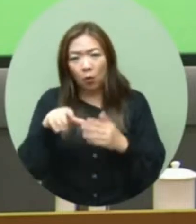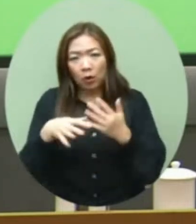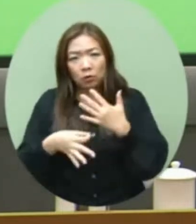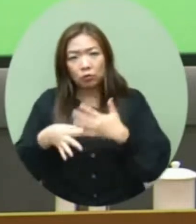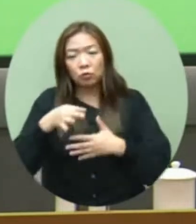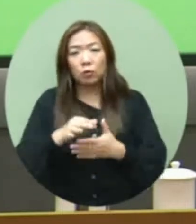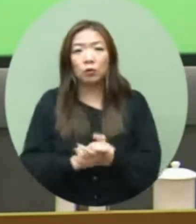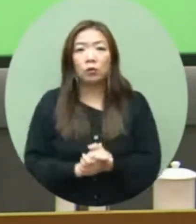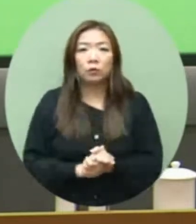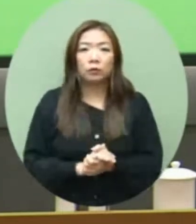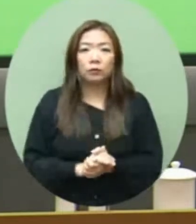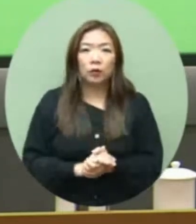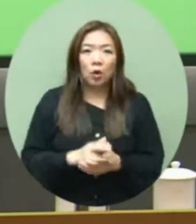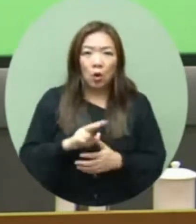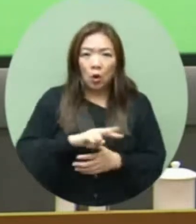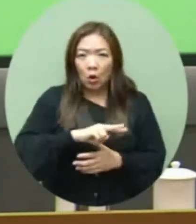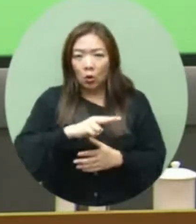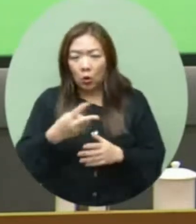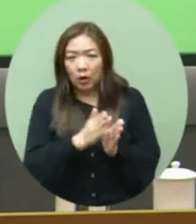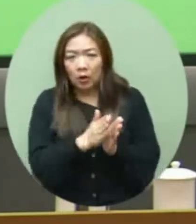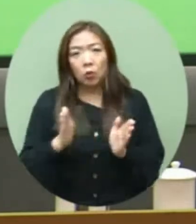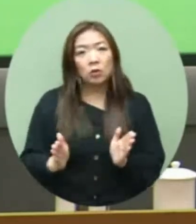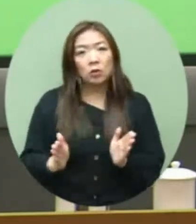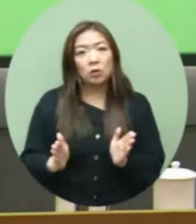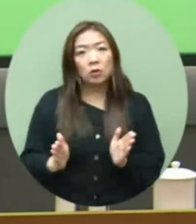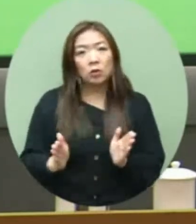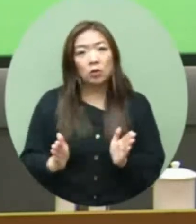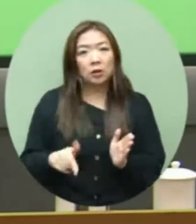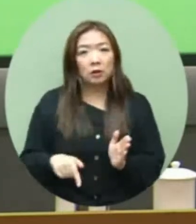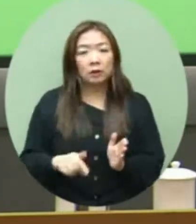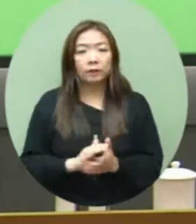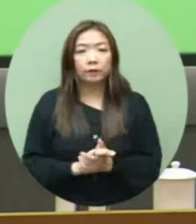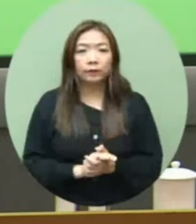I emphasize that in this policy address, you will find